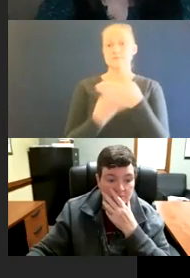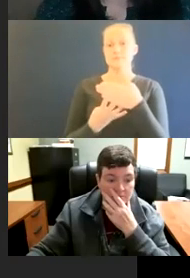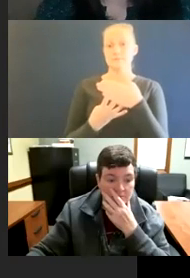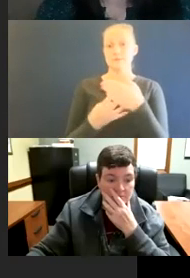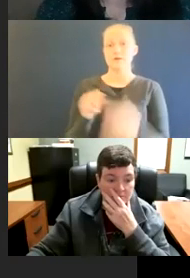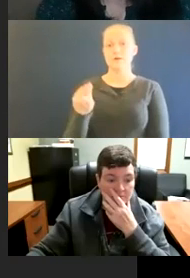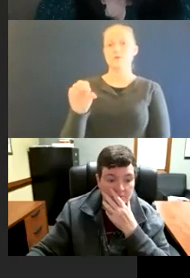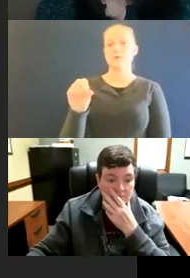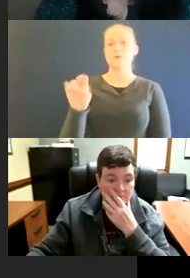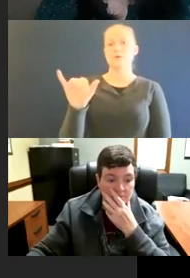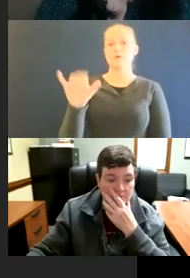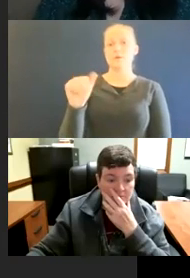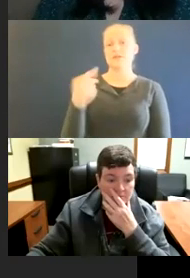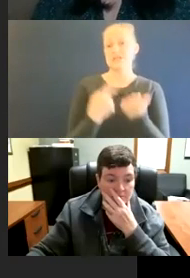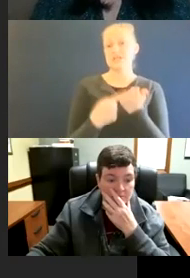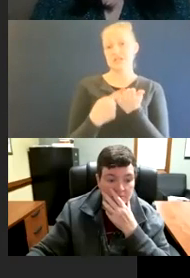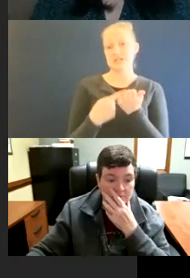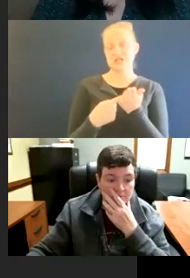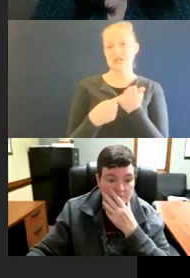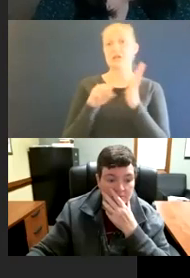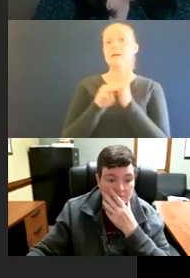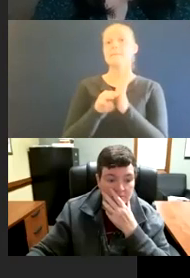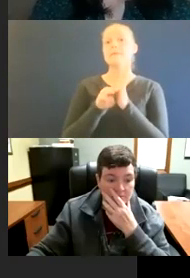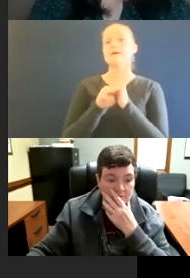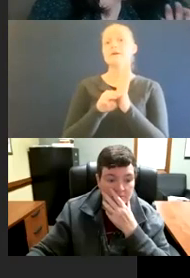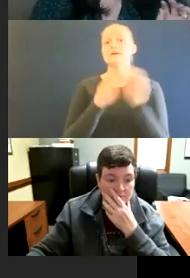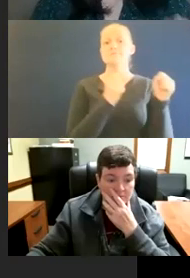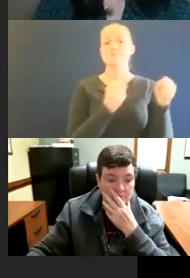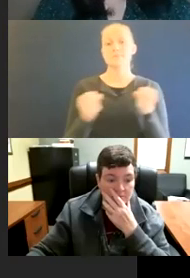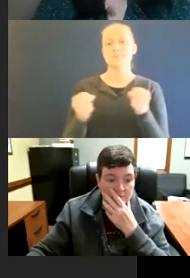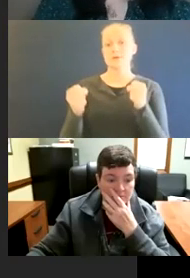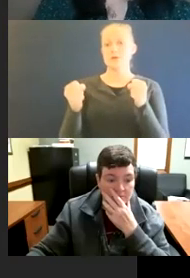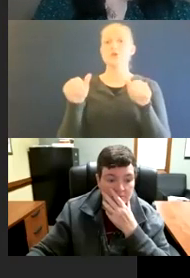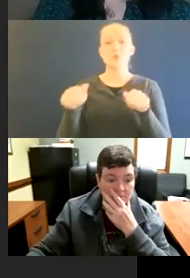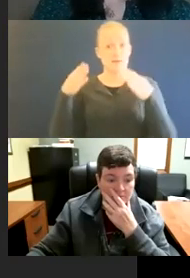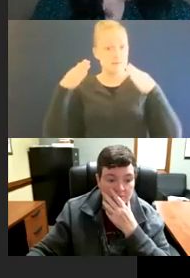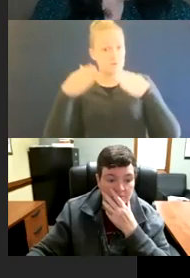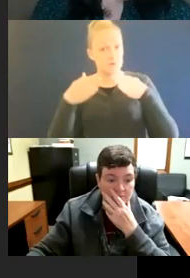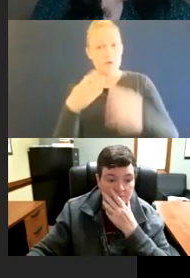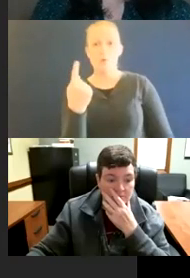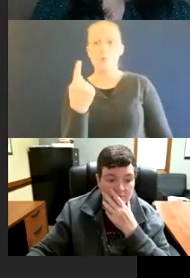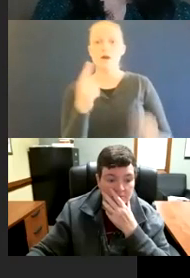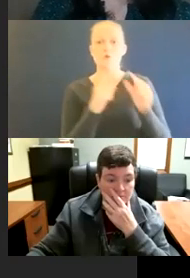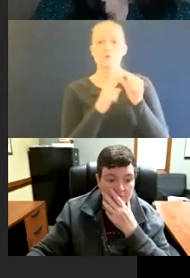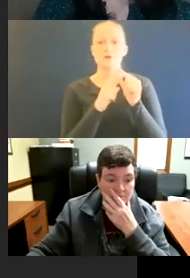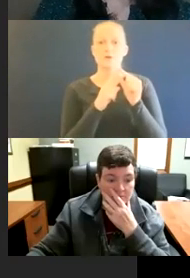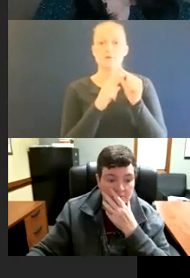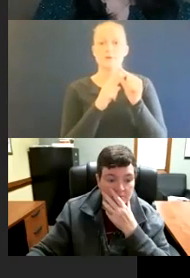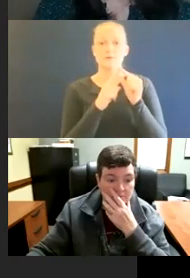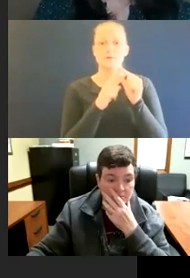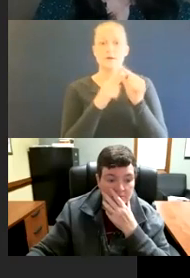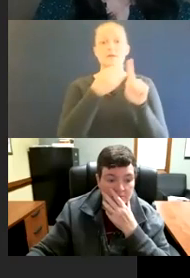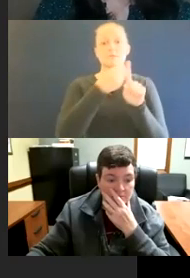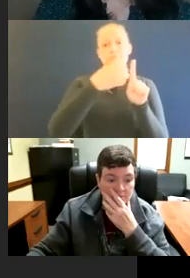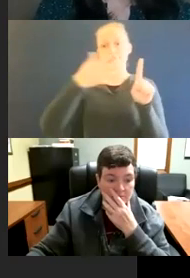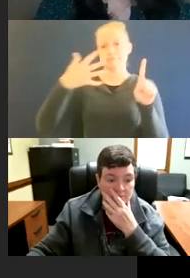modeling strategy, we can really focus on one word with our kids and then expanding to 2 words and